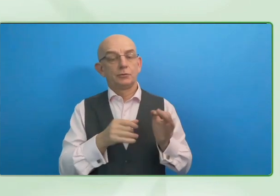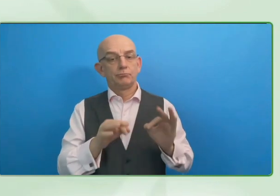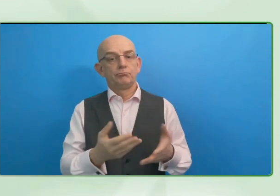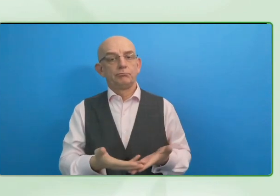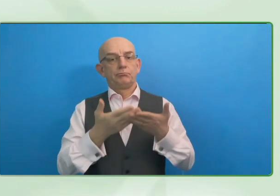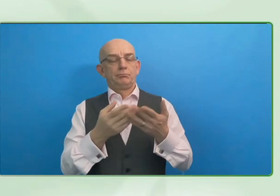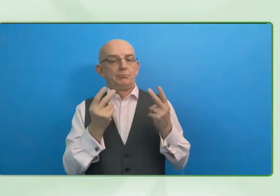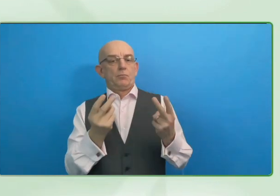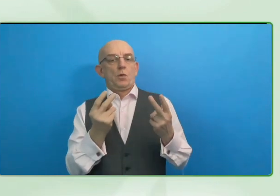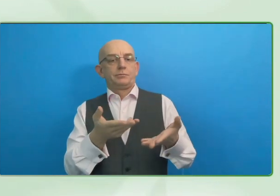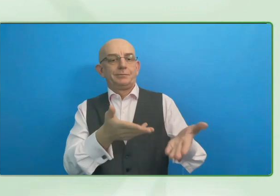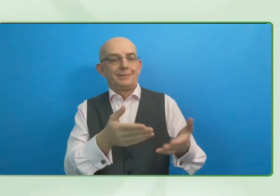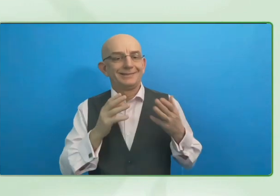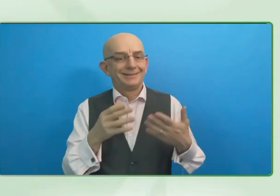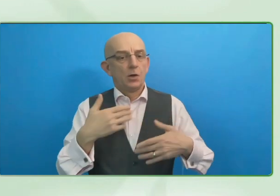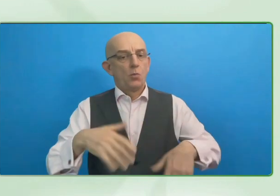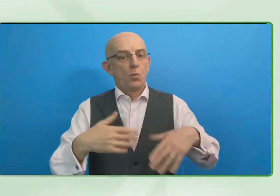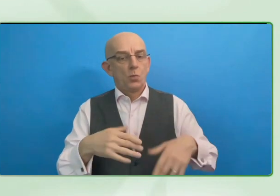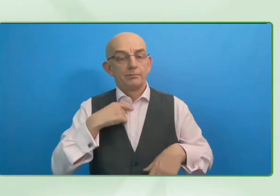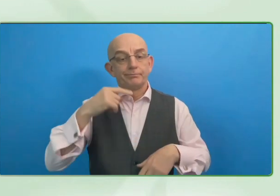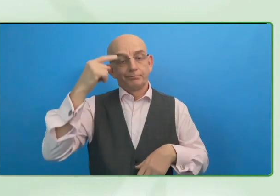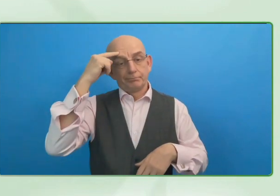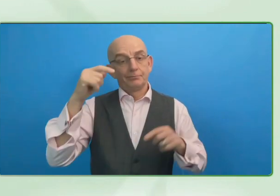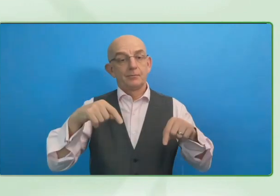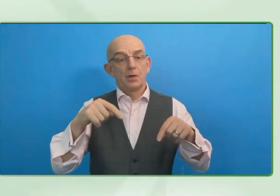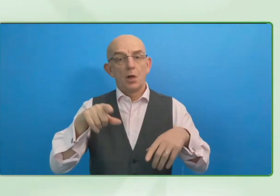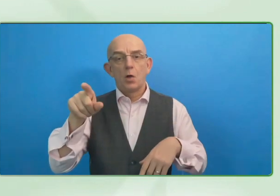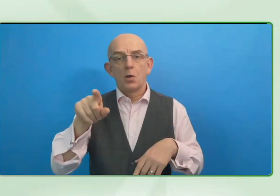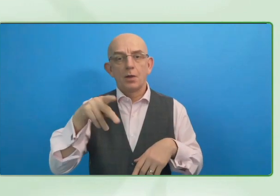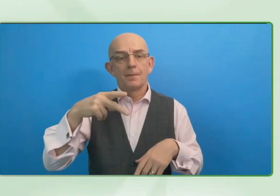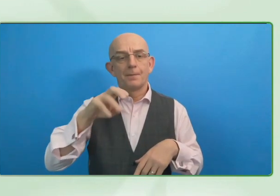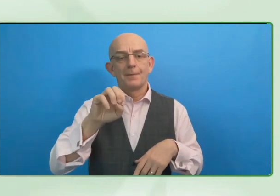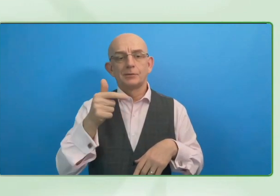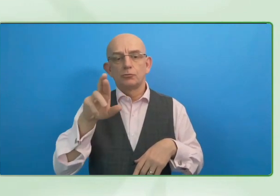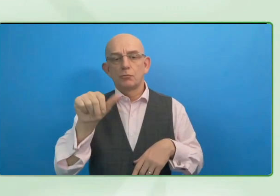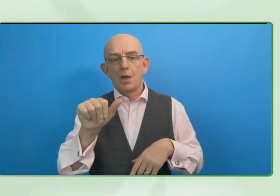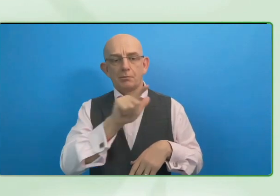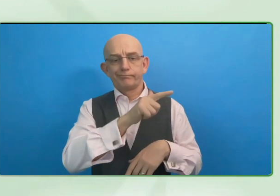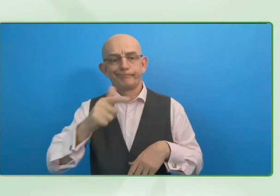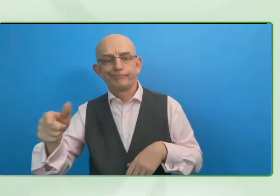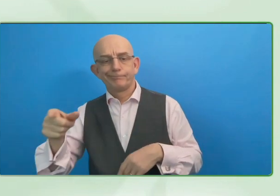Yeah, I think now Petra is the last person that we're gonna, and then we'll open a Q&A.